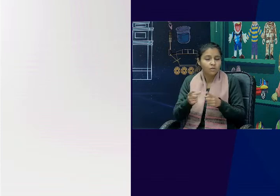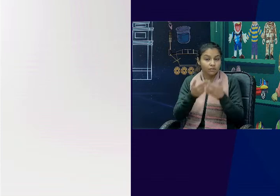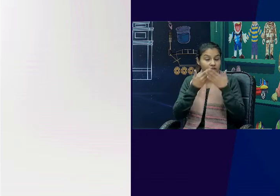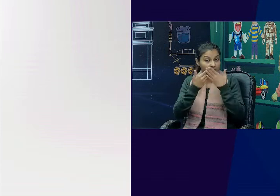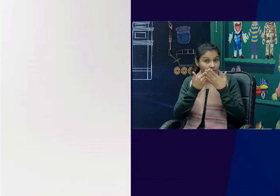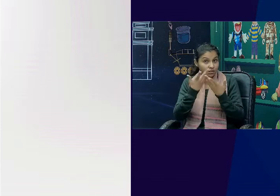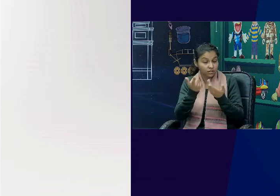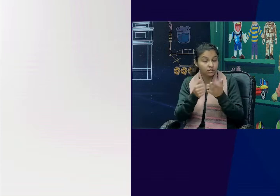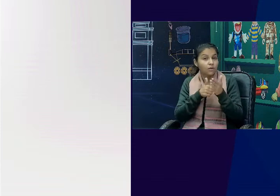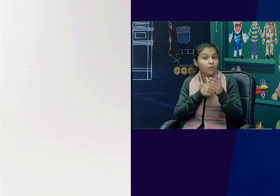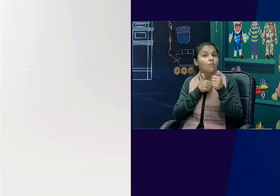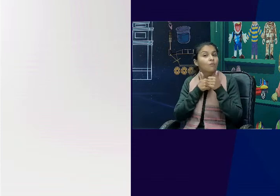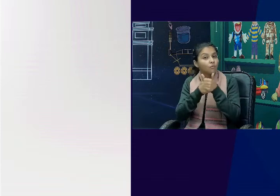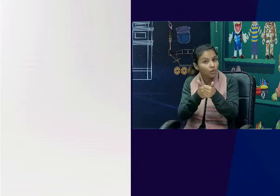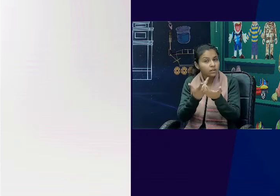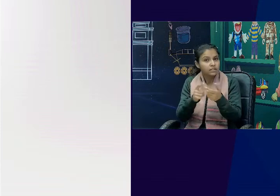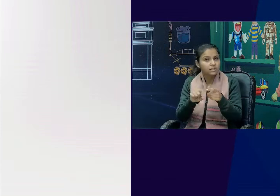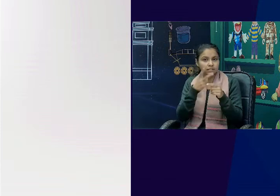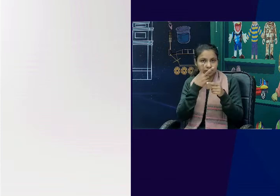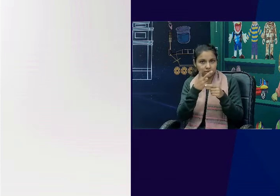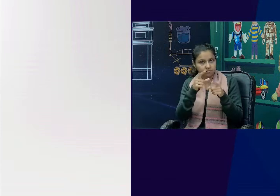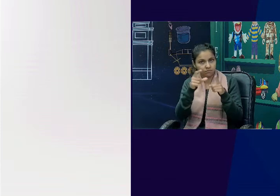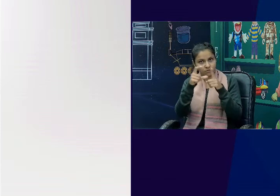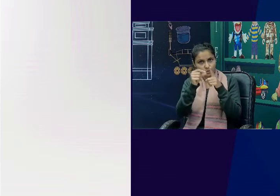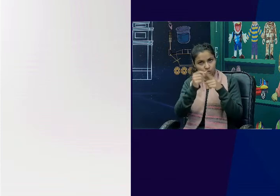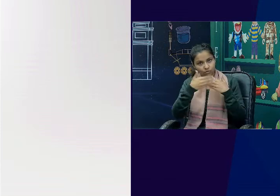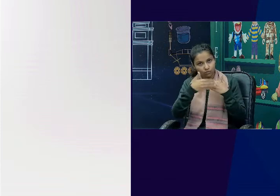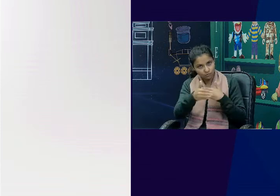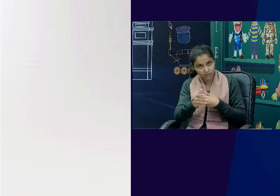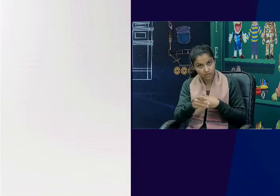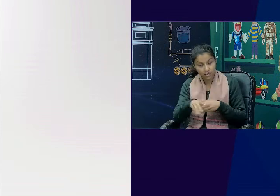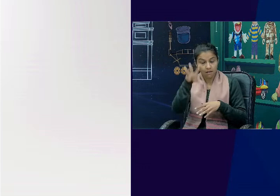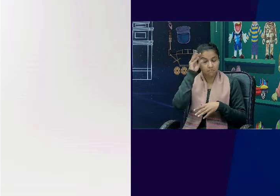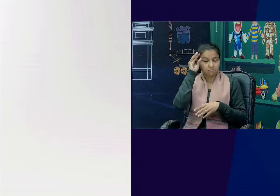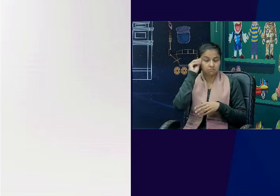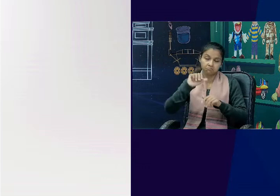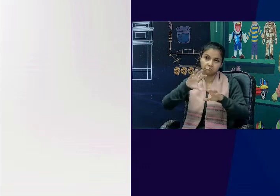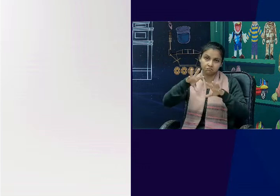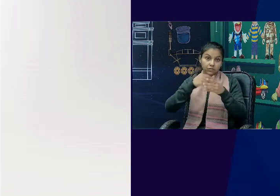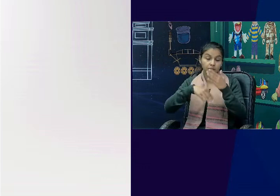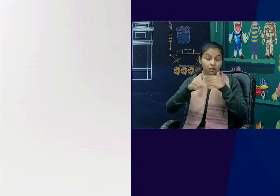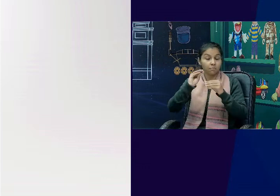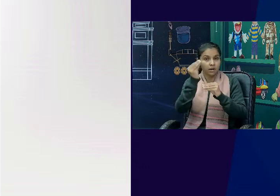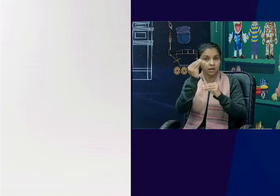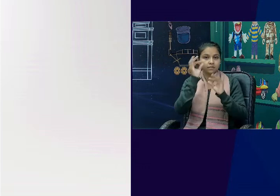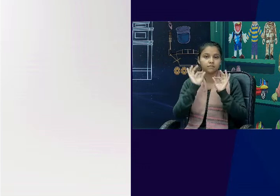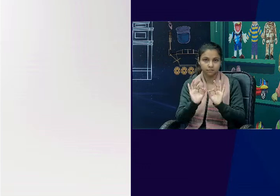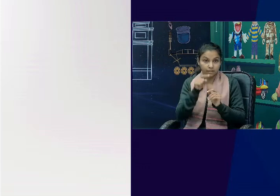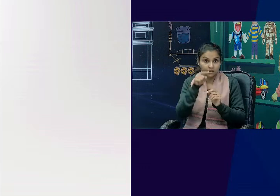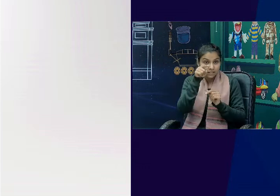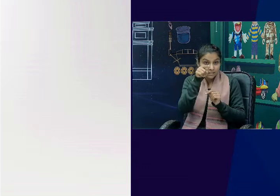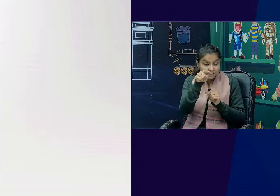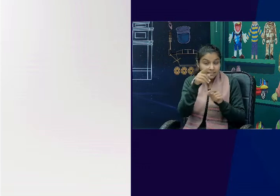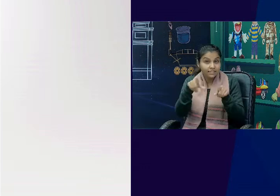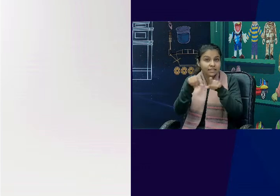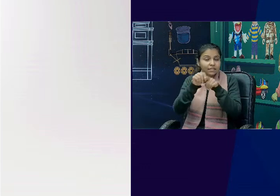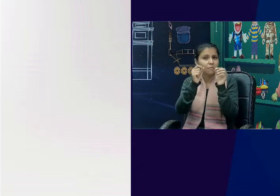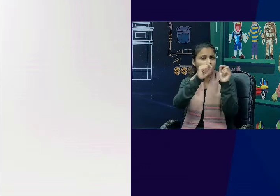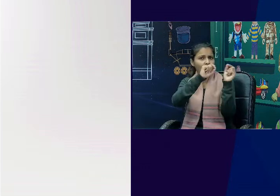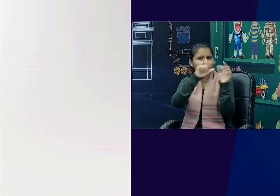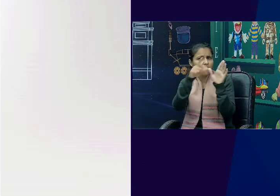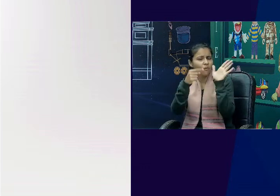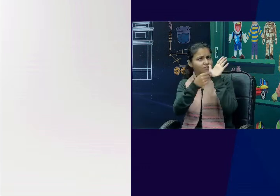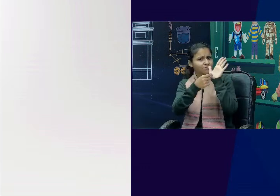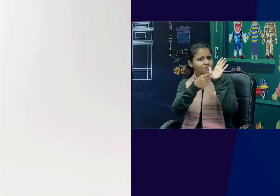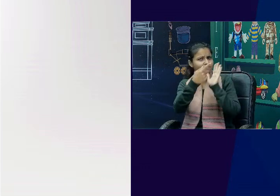we follow is seeing by doing. That is, the students learn better when they see something. So when they will see a photo of a kerosene